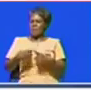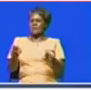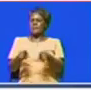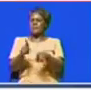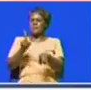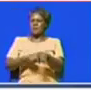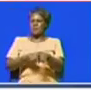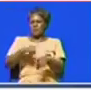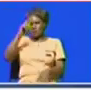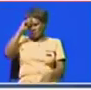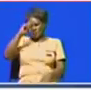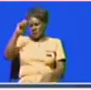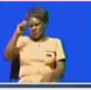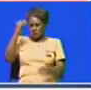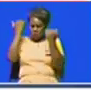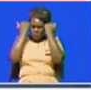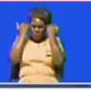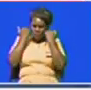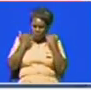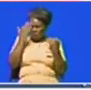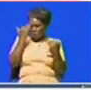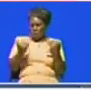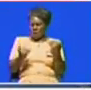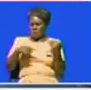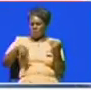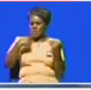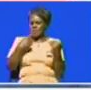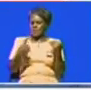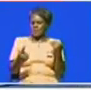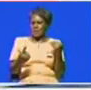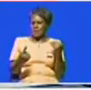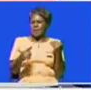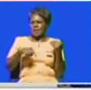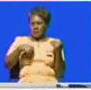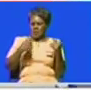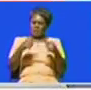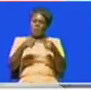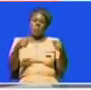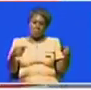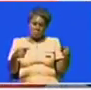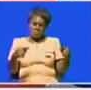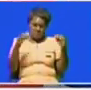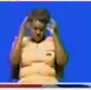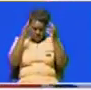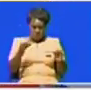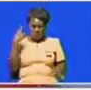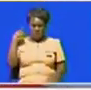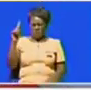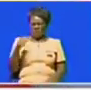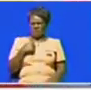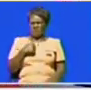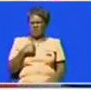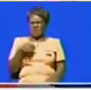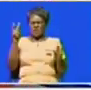time, we are respectful to the ruling of the court. And that's why we are saying that as much as we disagree with that ruling, because one, we feel